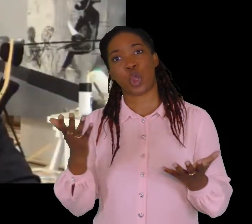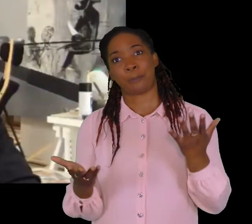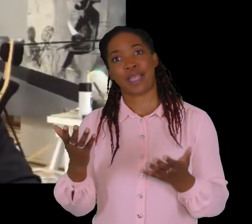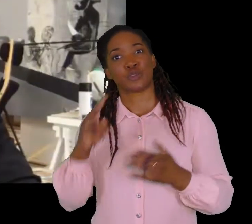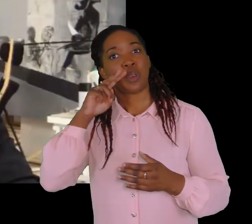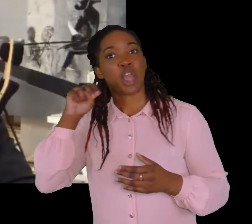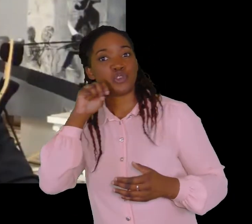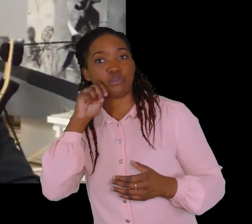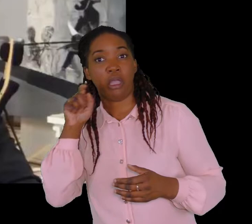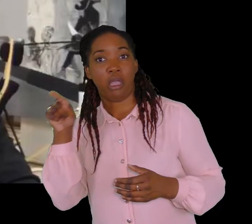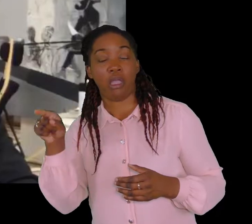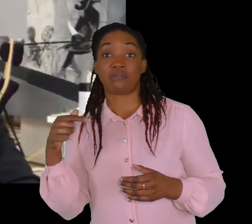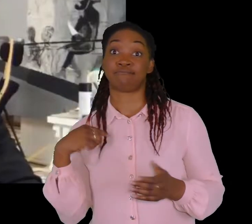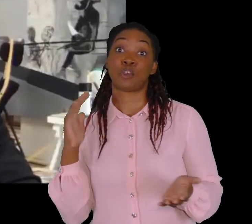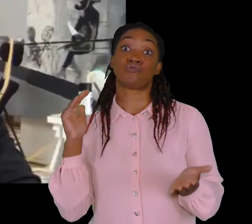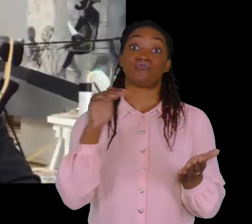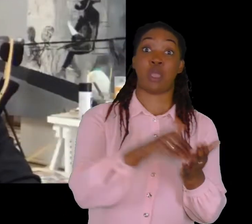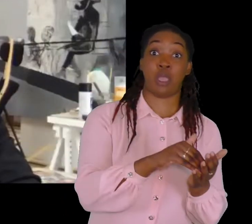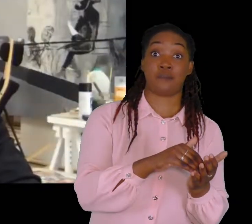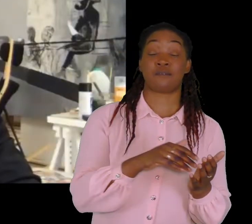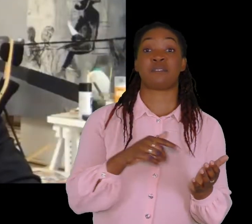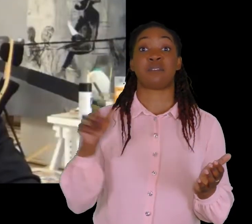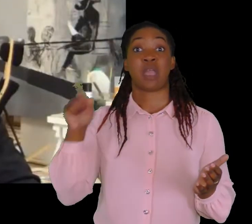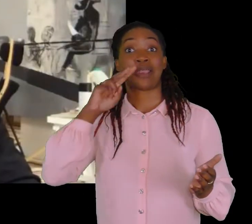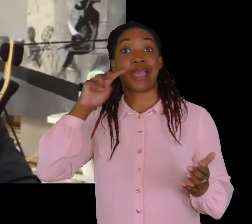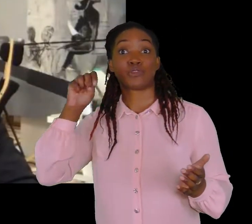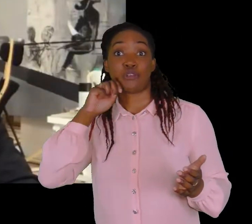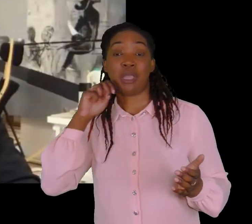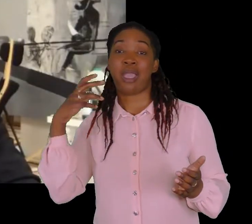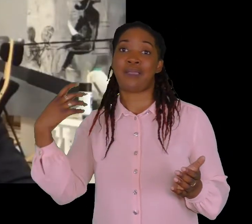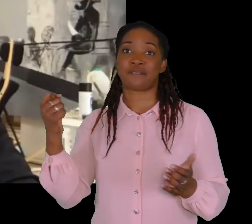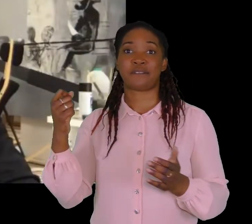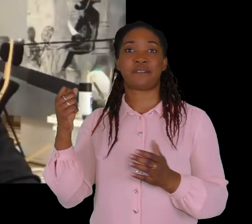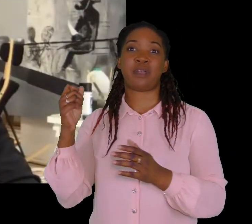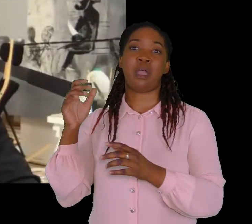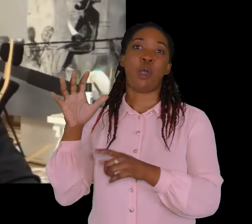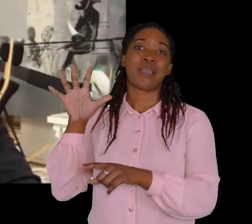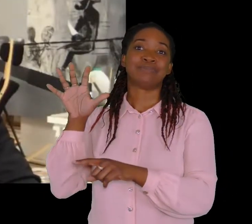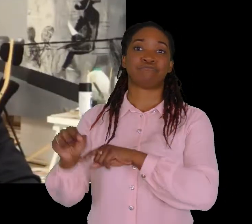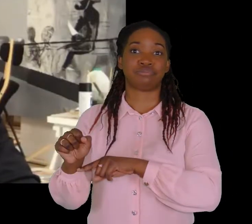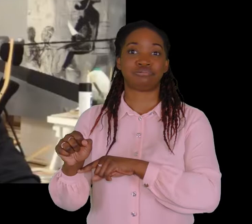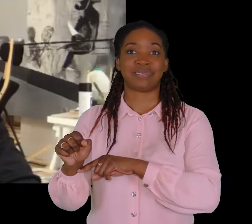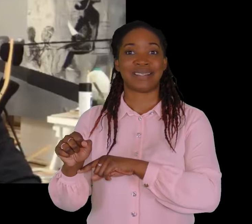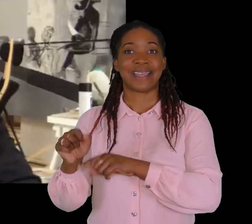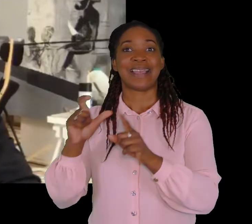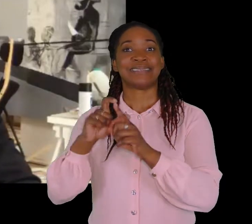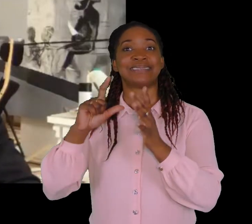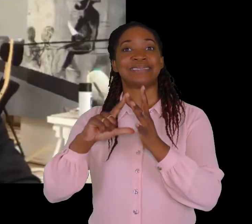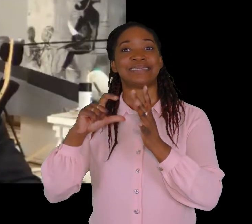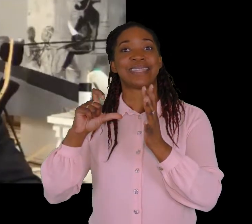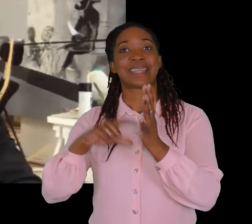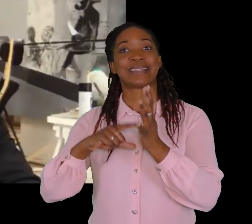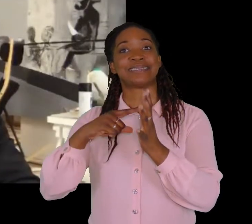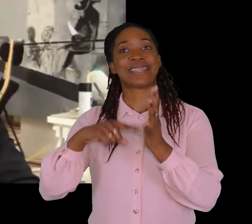to Nigeria. First of all, when I came, Nigeria was in the throes of a military dictatorship. So an artist